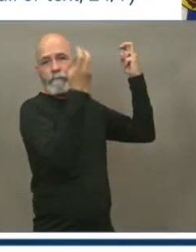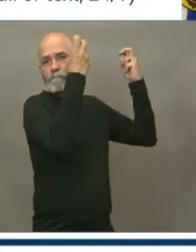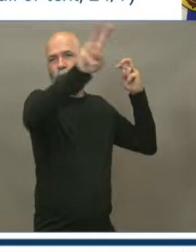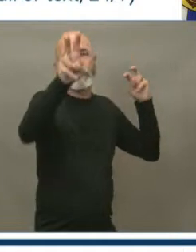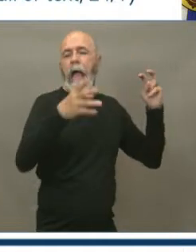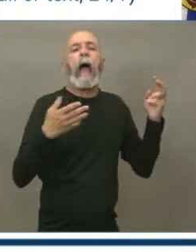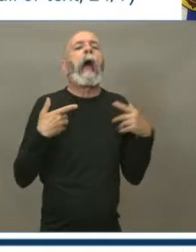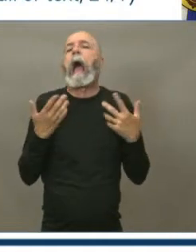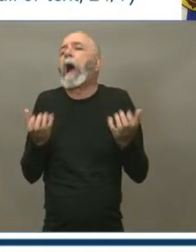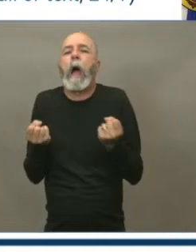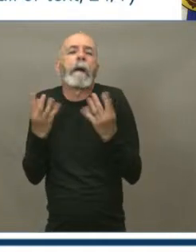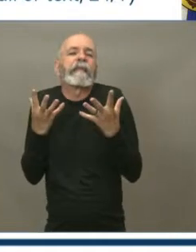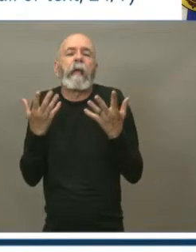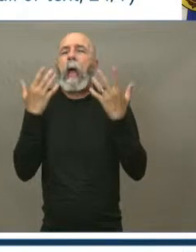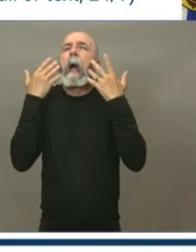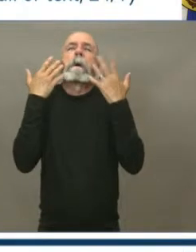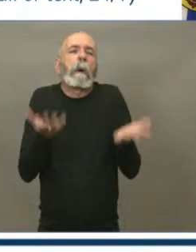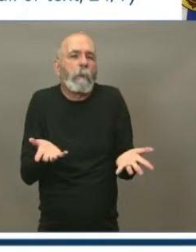Chelsea, with your follow-up.